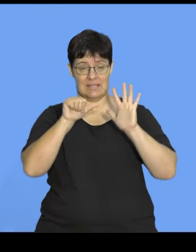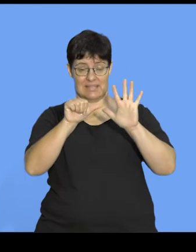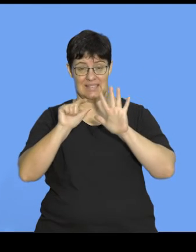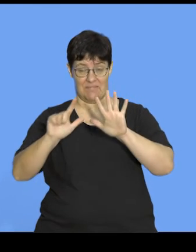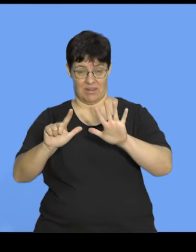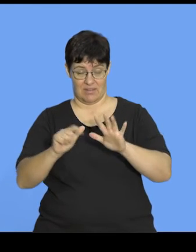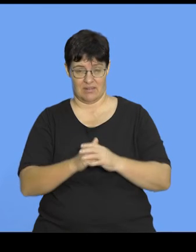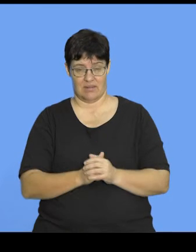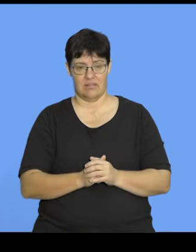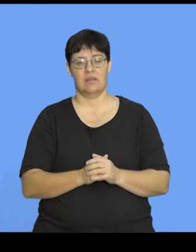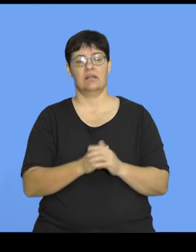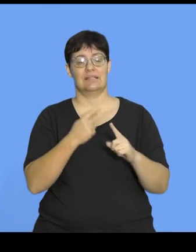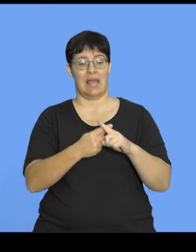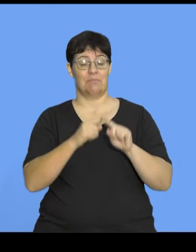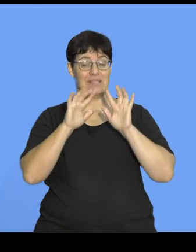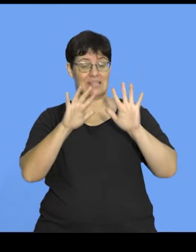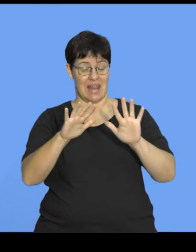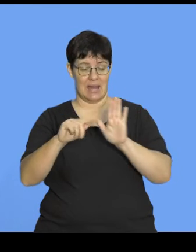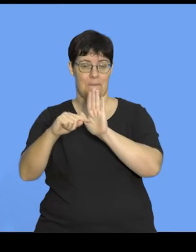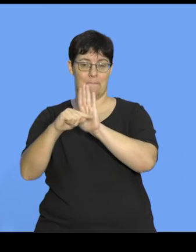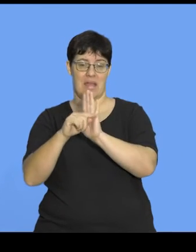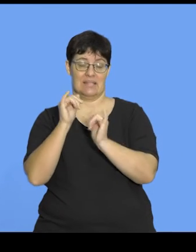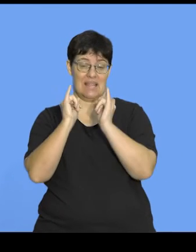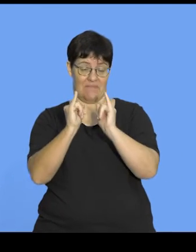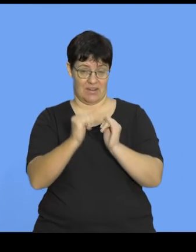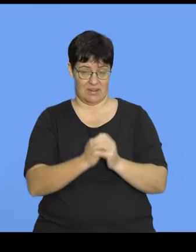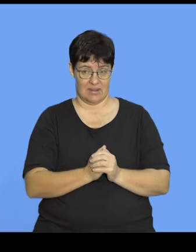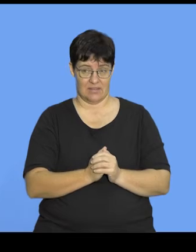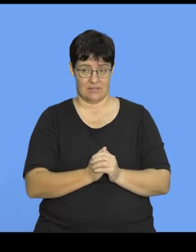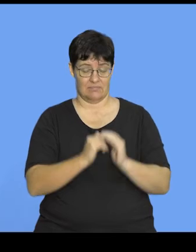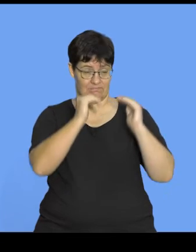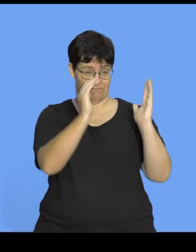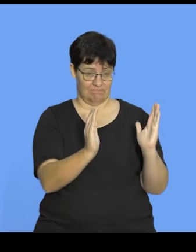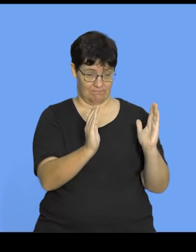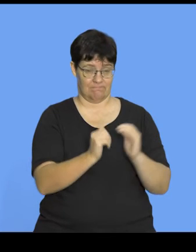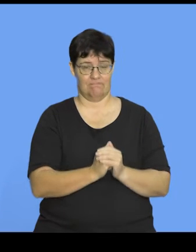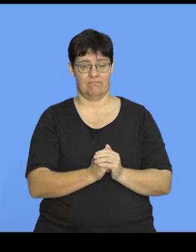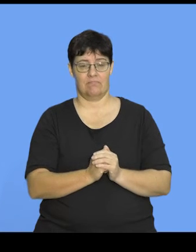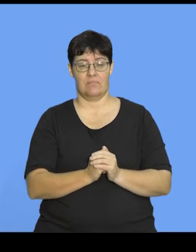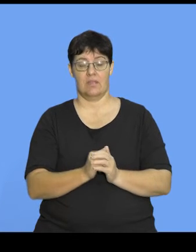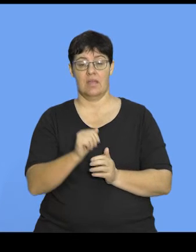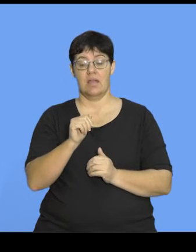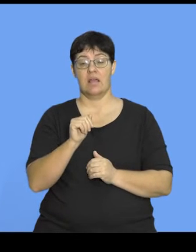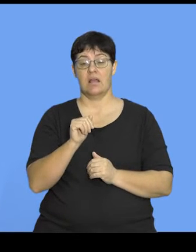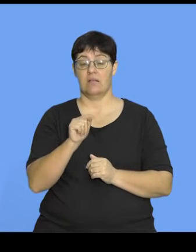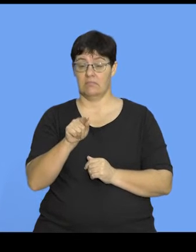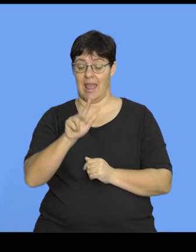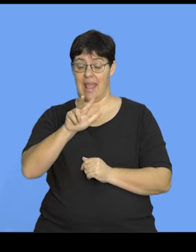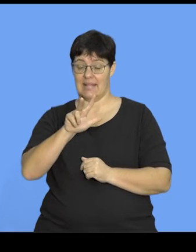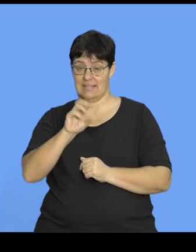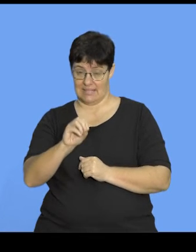6,67 times 10 to the minus 11. My first mass is